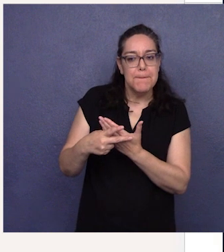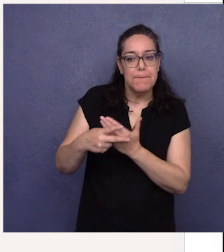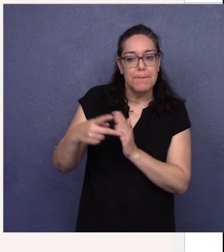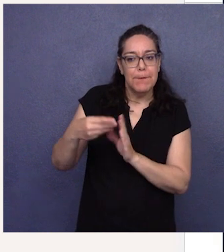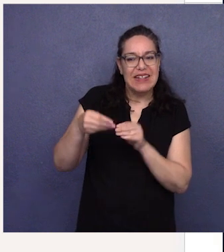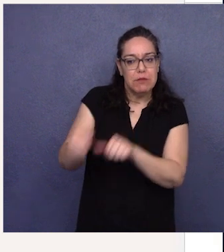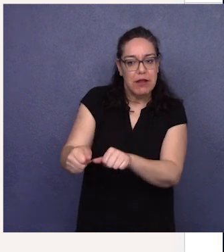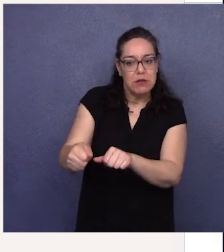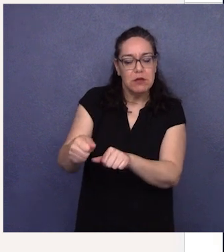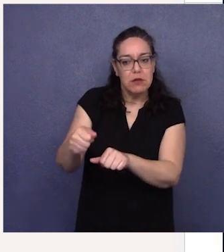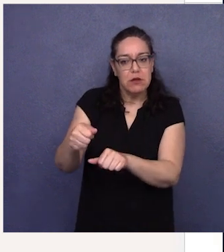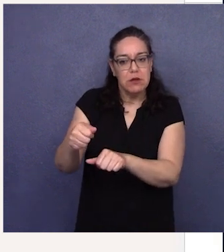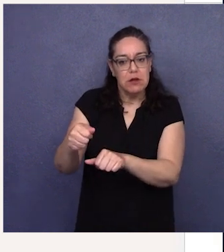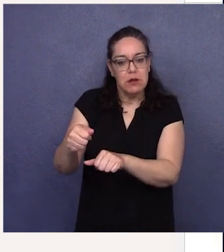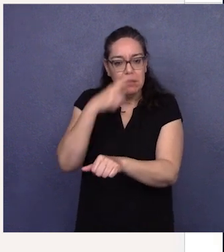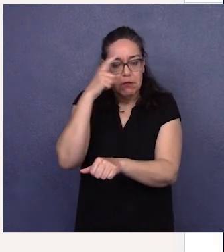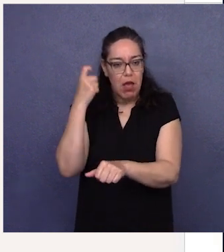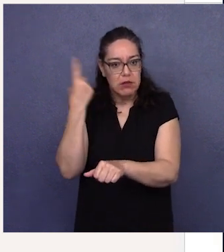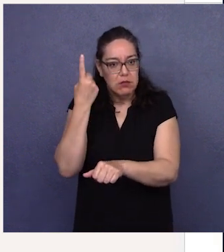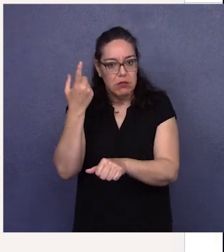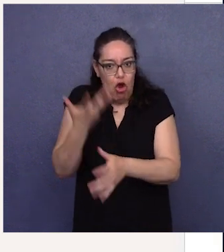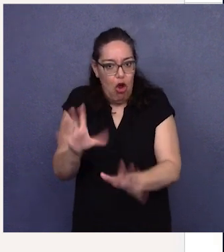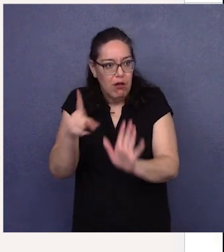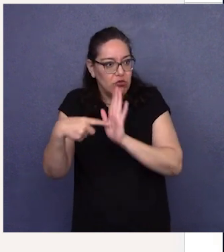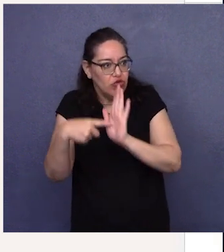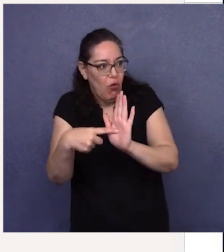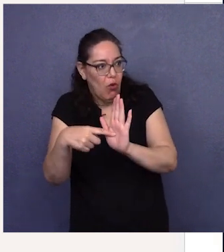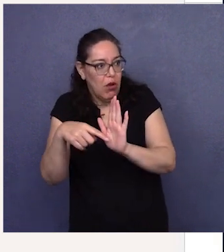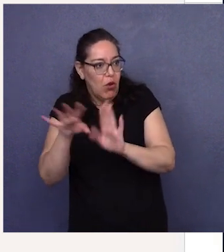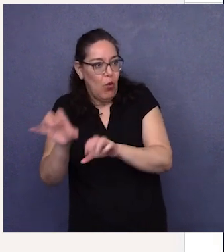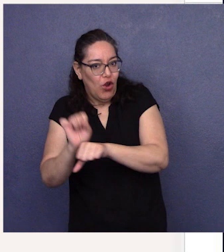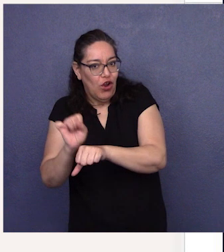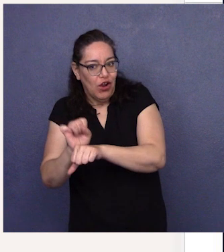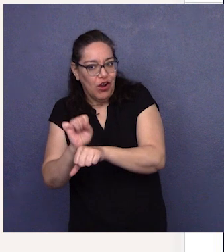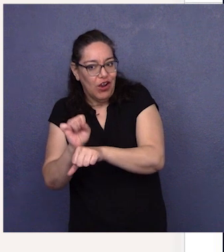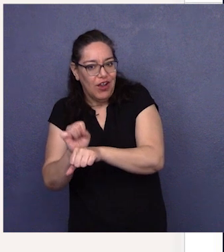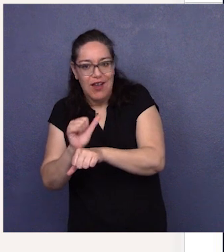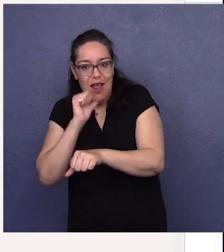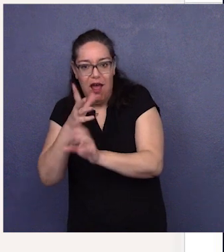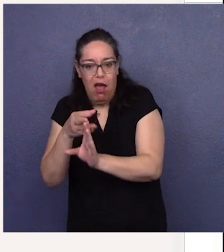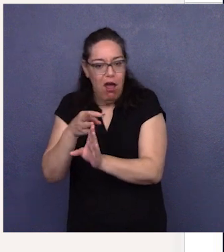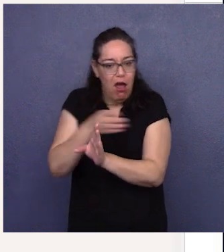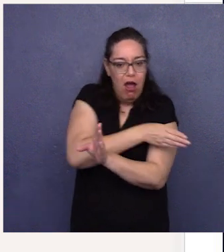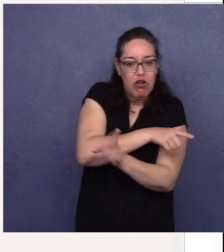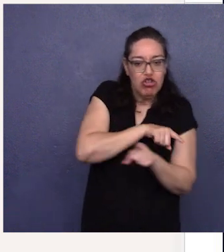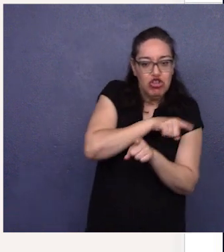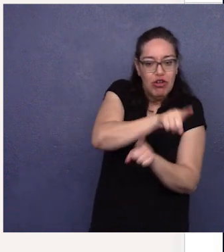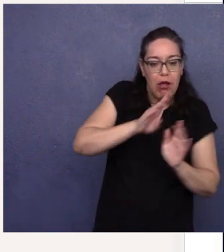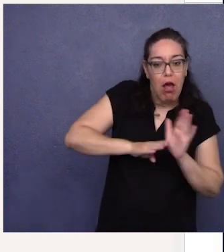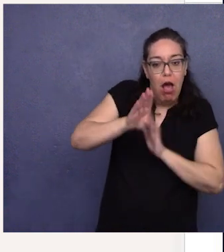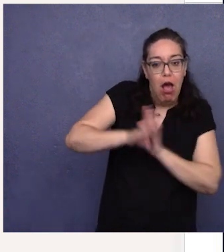it's when you're already showing your work, right? It's not in the creation of your